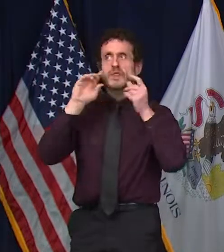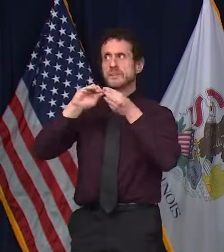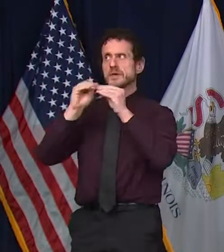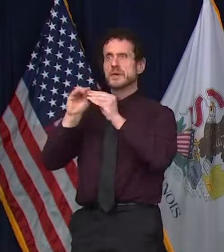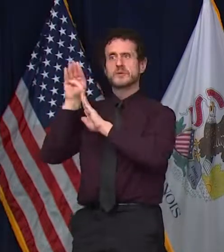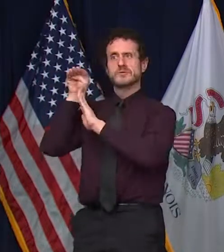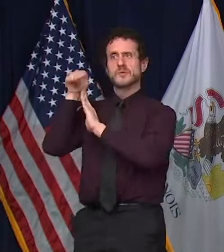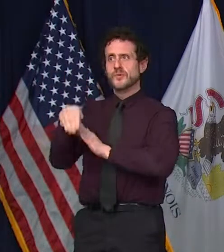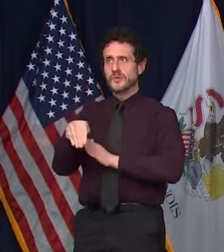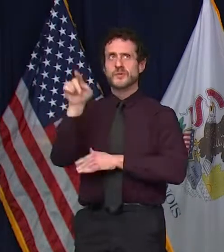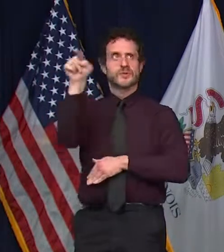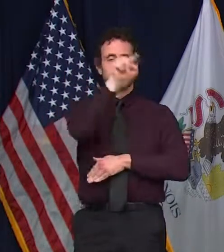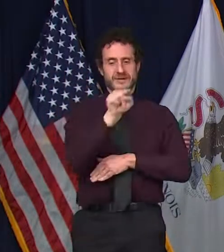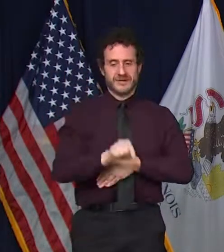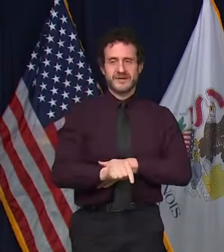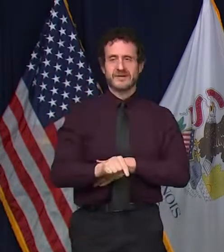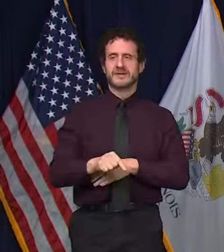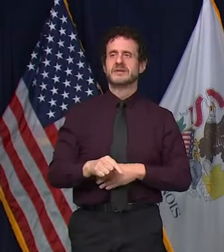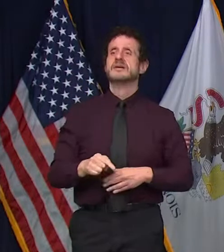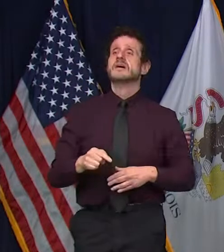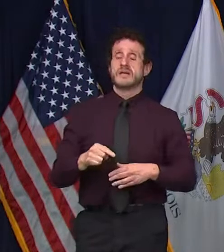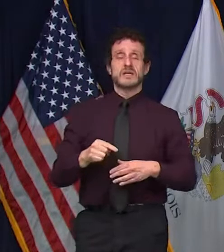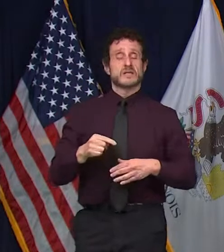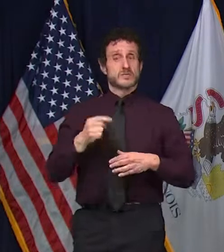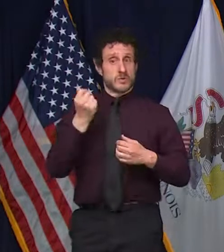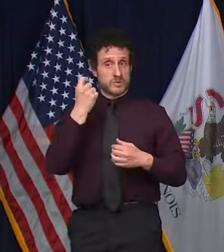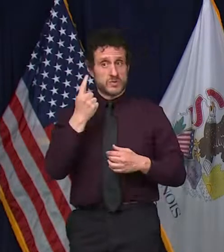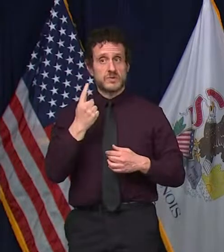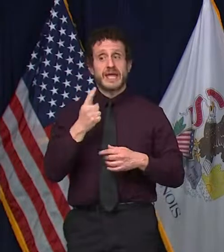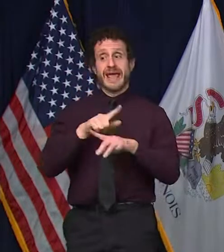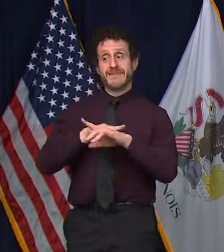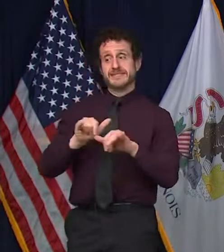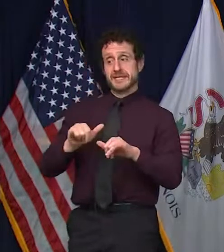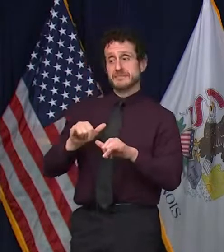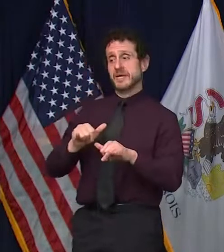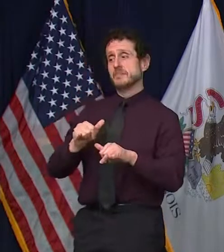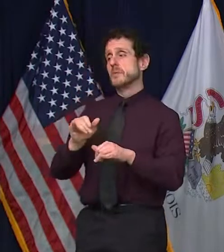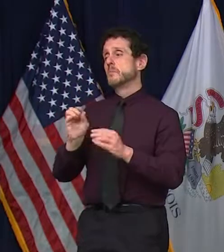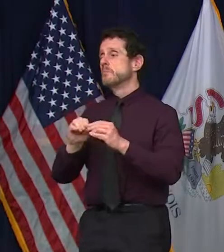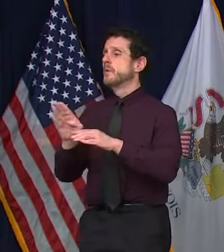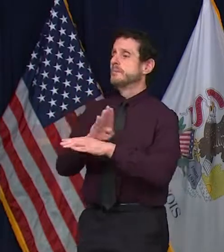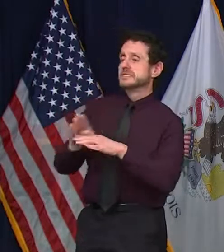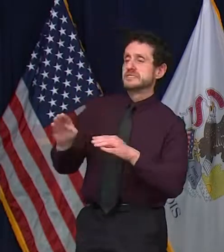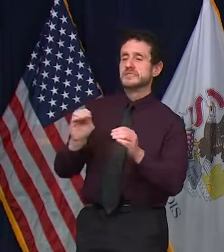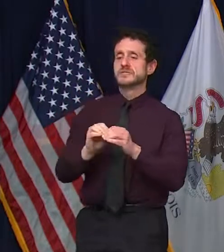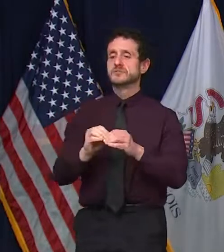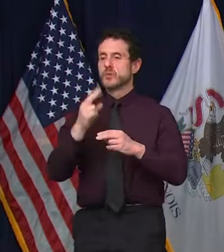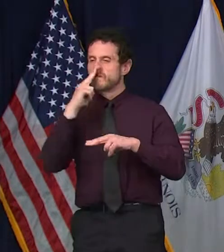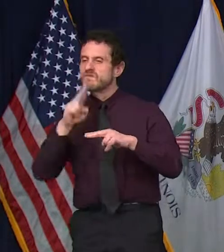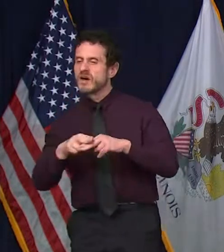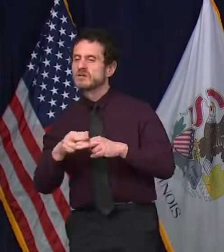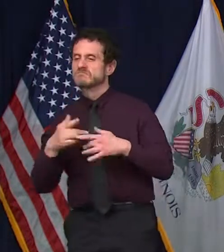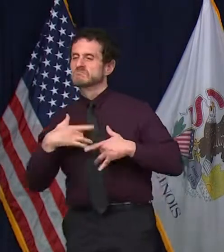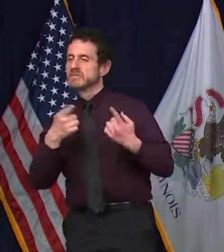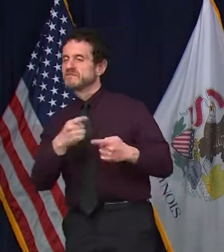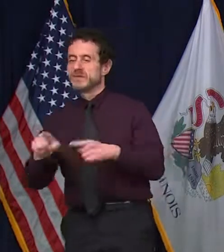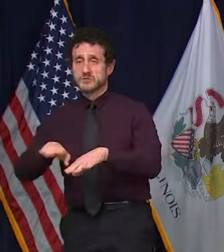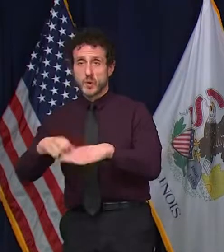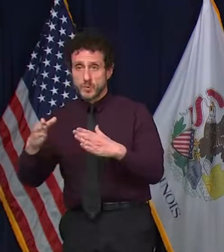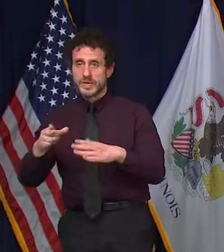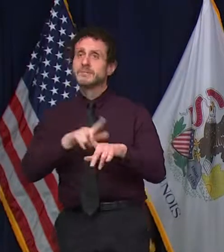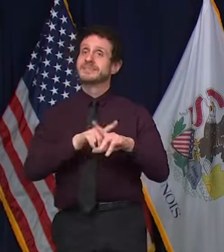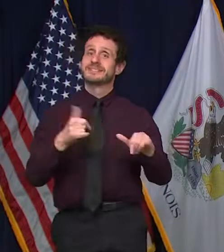of more areas of our lives, together with the basic mitigations like social distancing, face coverings, and hand